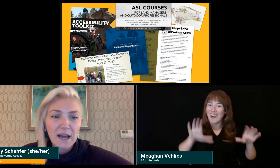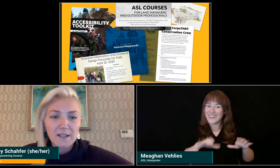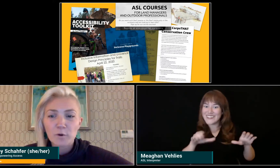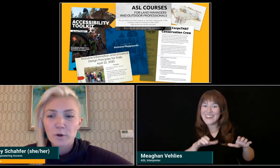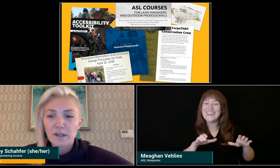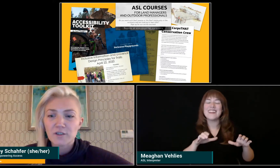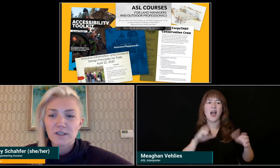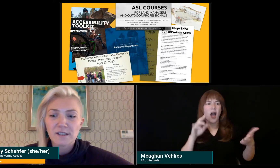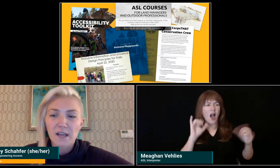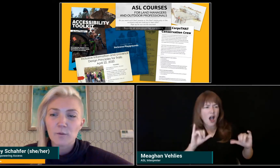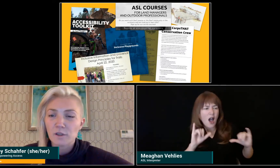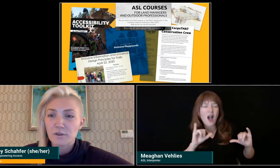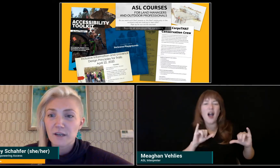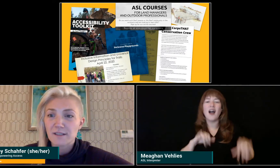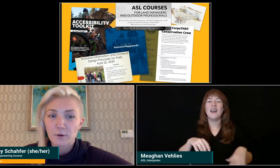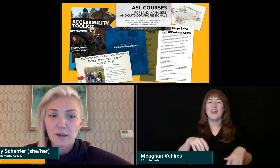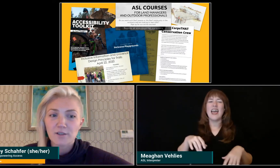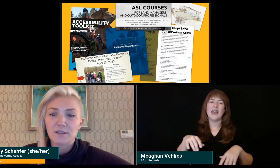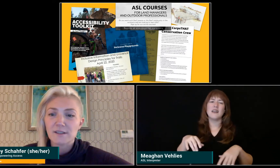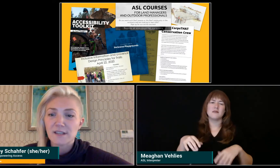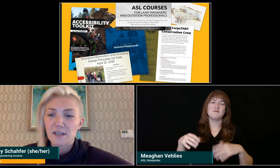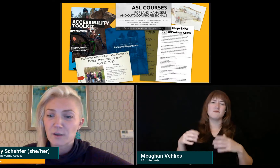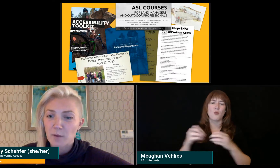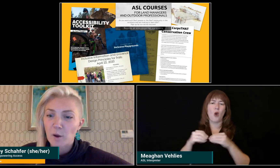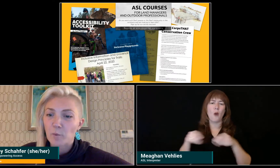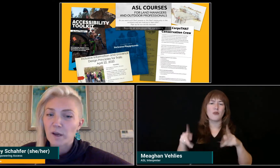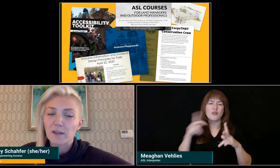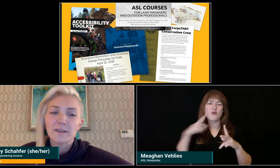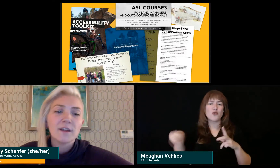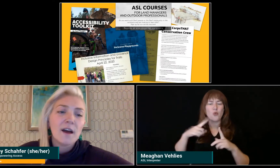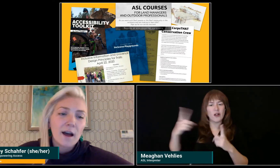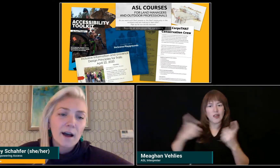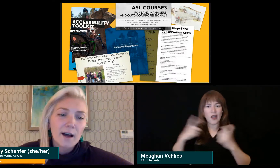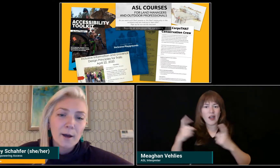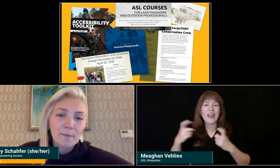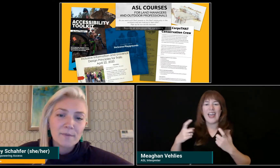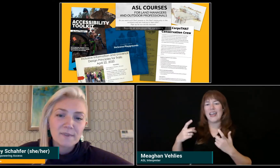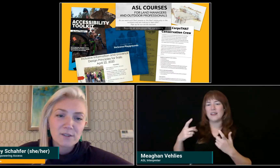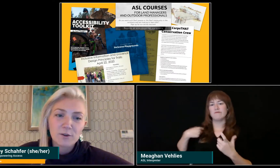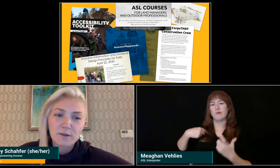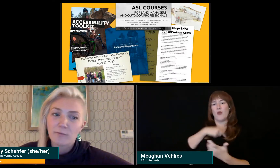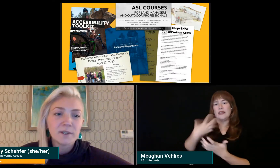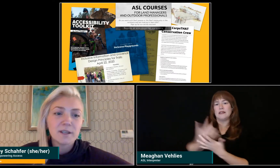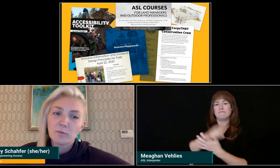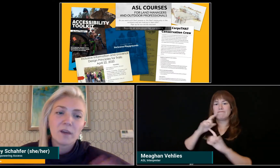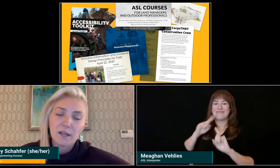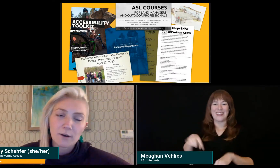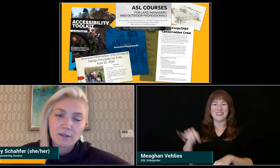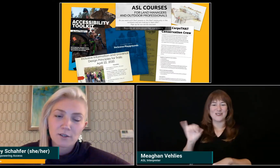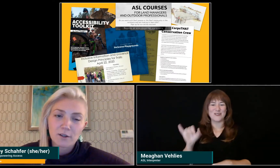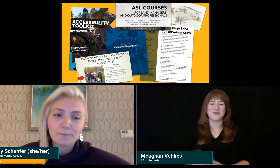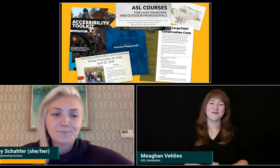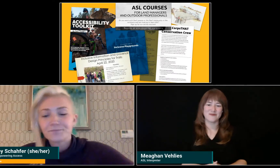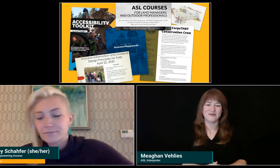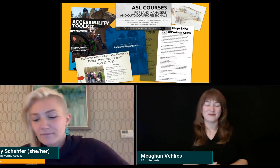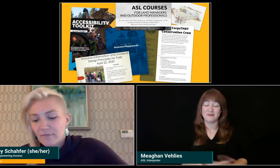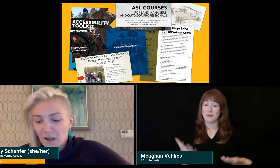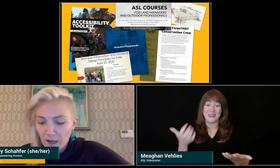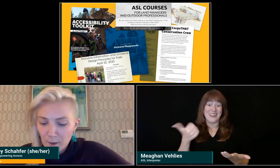to ask more questions, and we'll address the questions that you came up with. So yeah, really any question